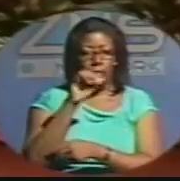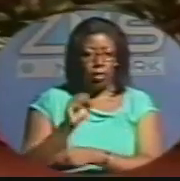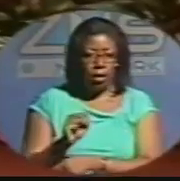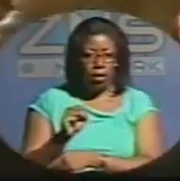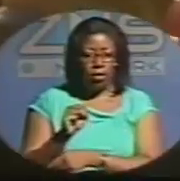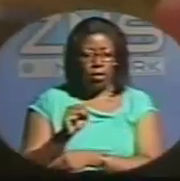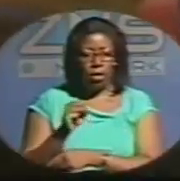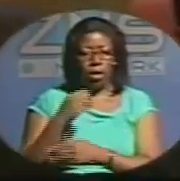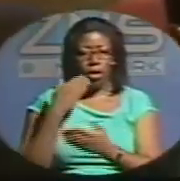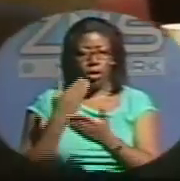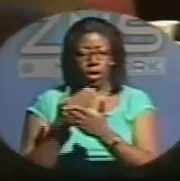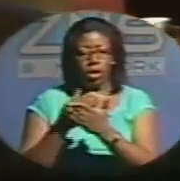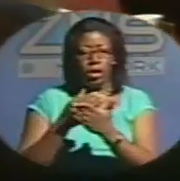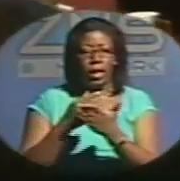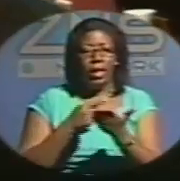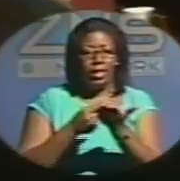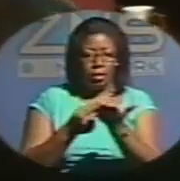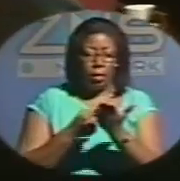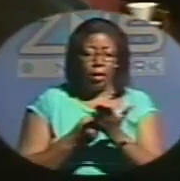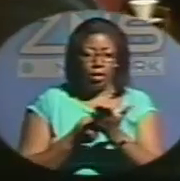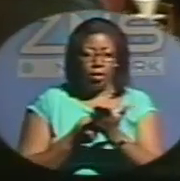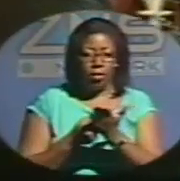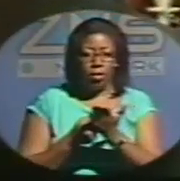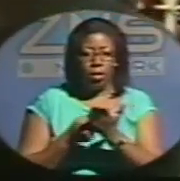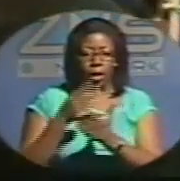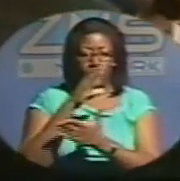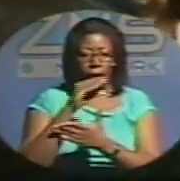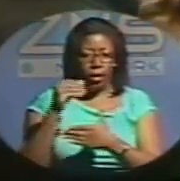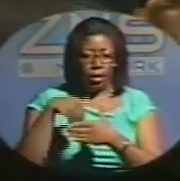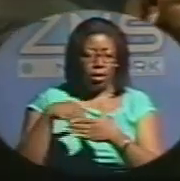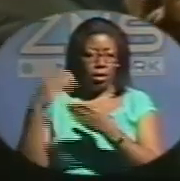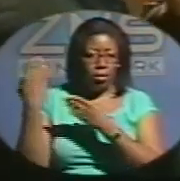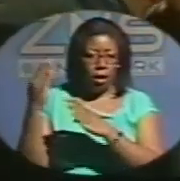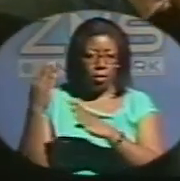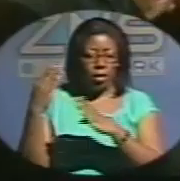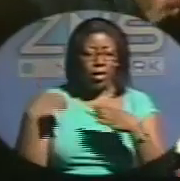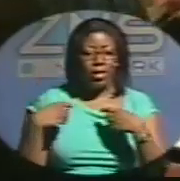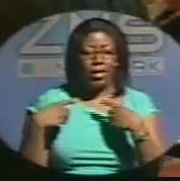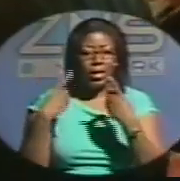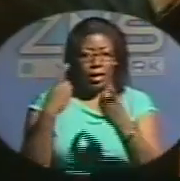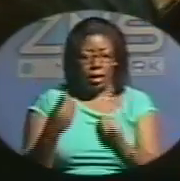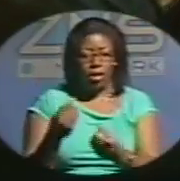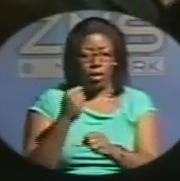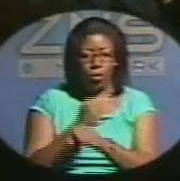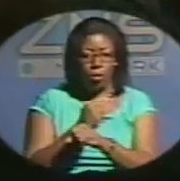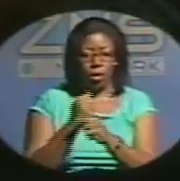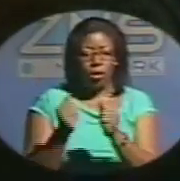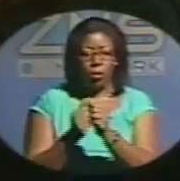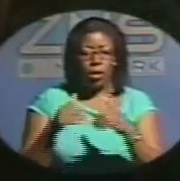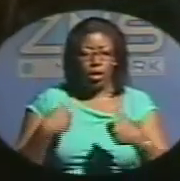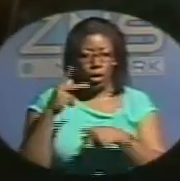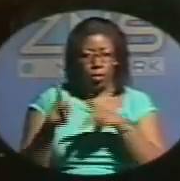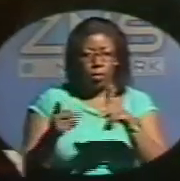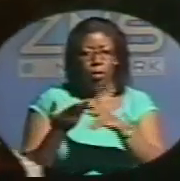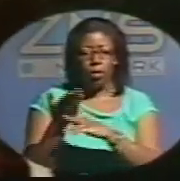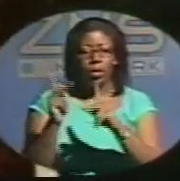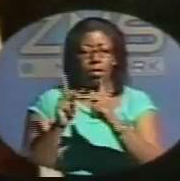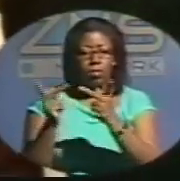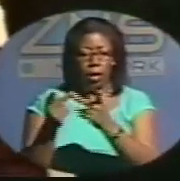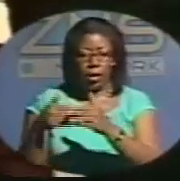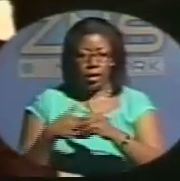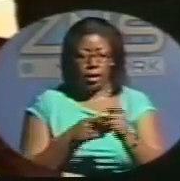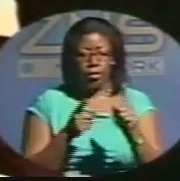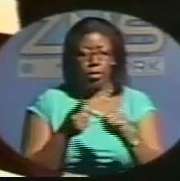fierce debater, faithful to his colleagues, constituents, and the Bahamas. His dedication to working with young people, particularly through his party, led